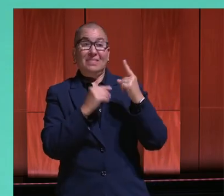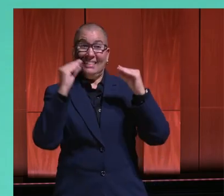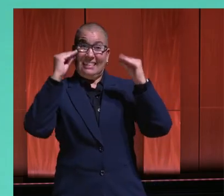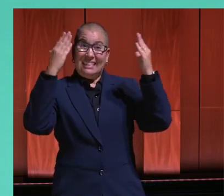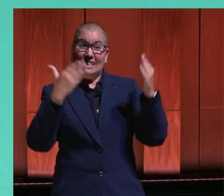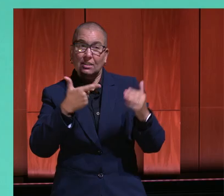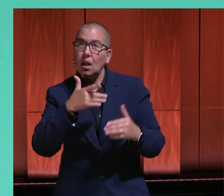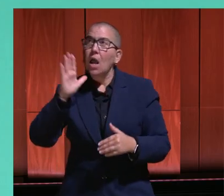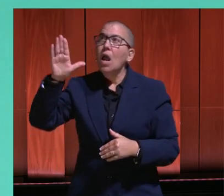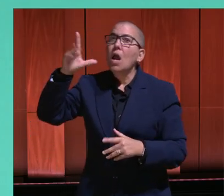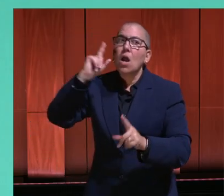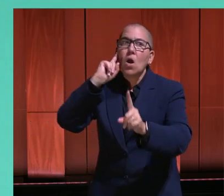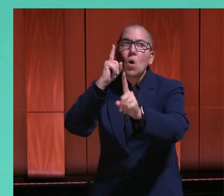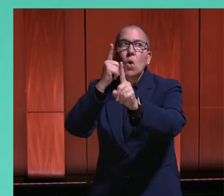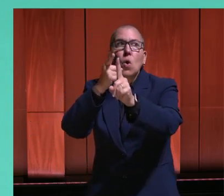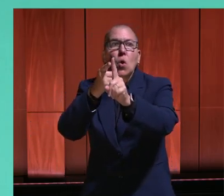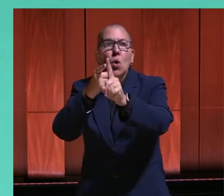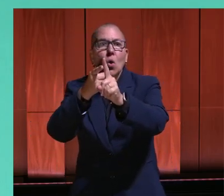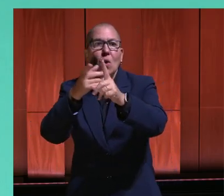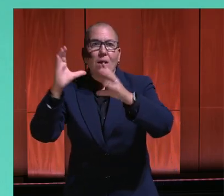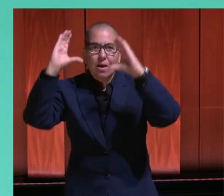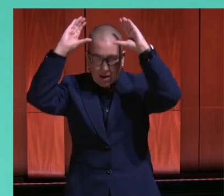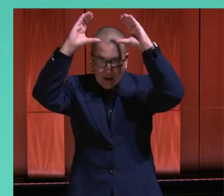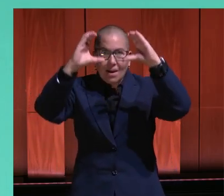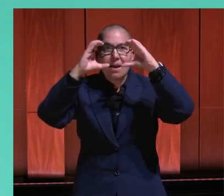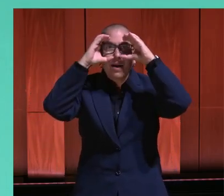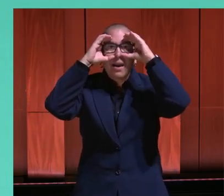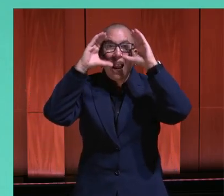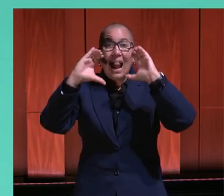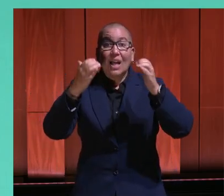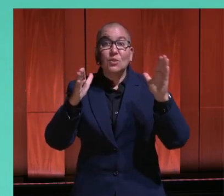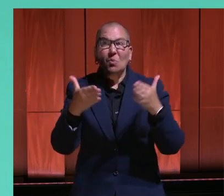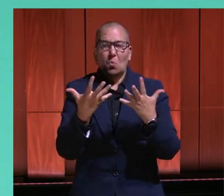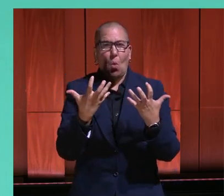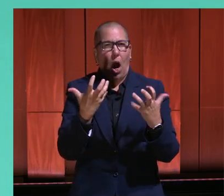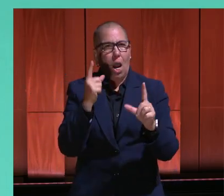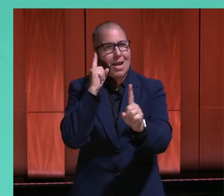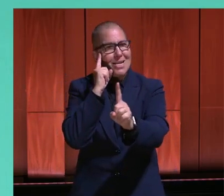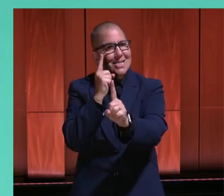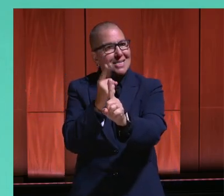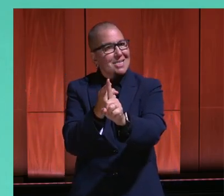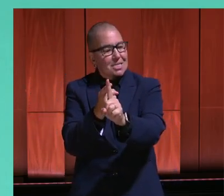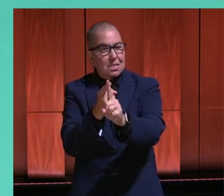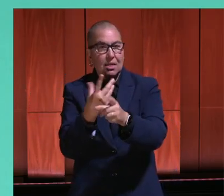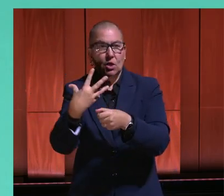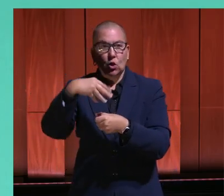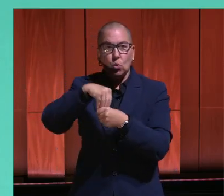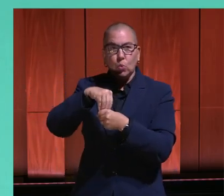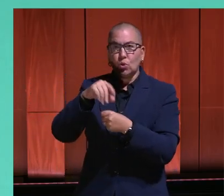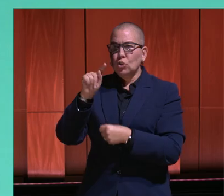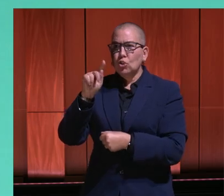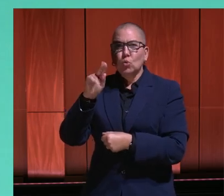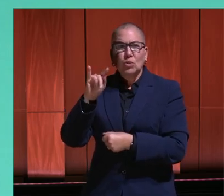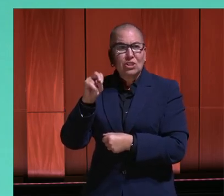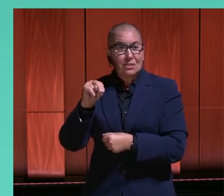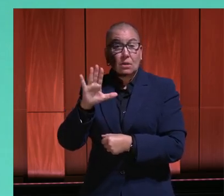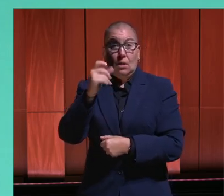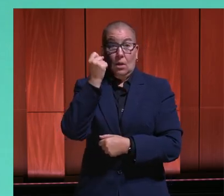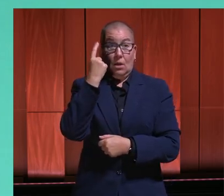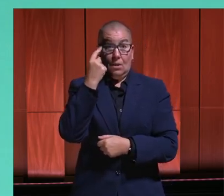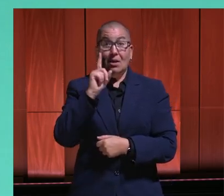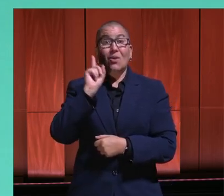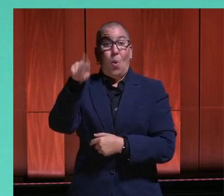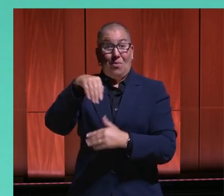Apple Vision Pro classrooms. So whether it's part of your tuition, but you get an Apple Vision Pro and you just attend class with